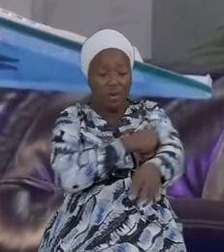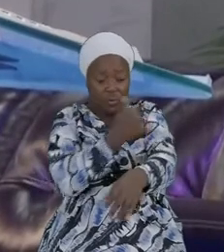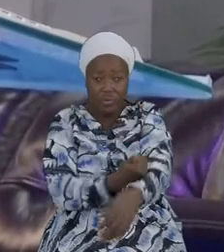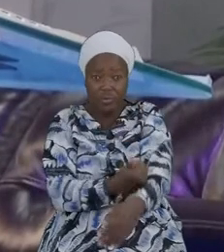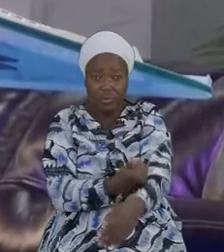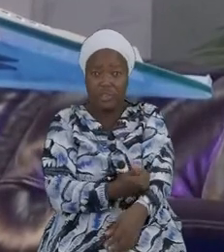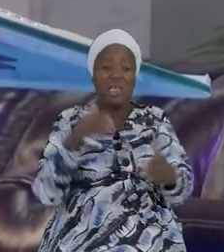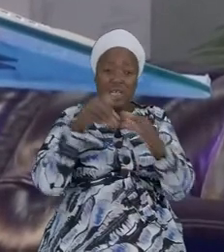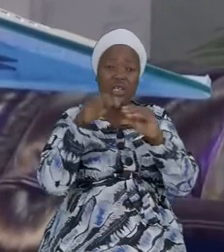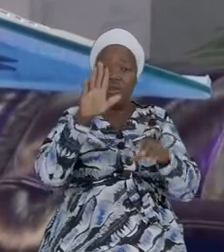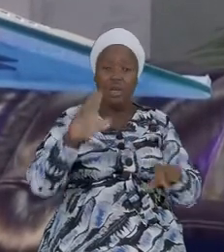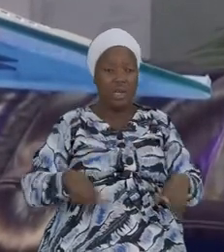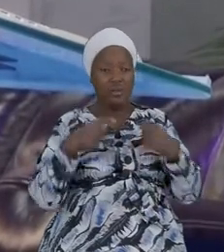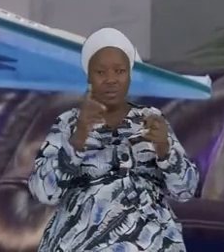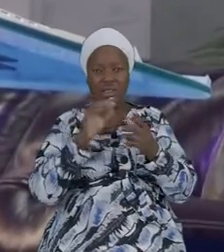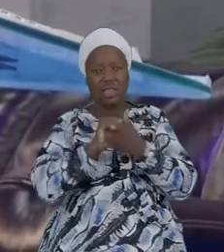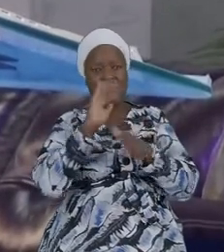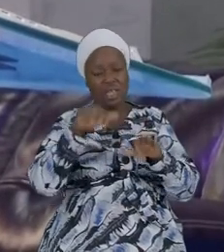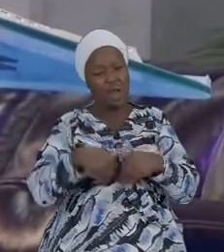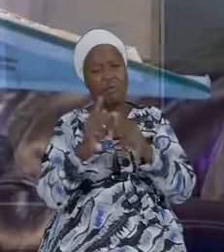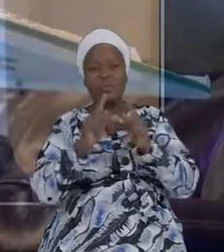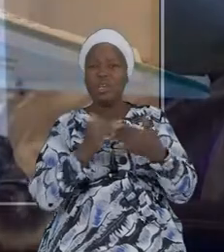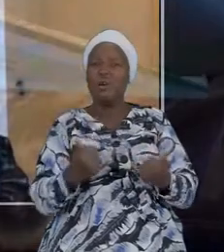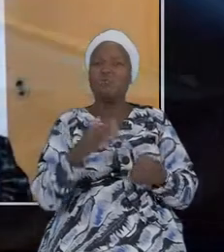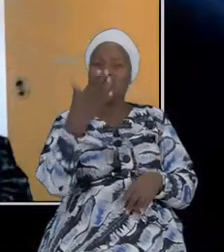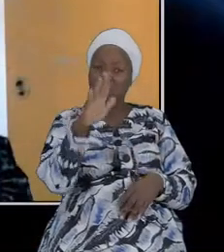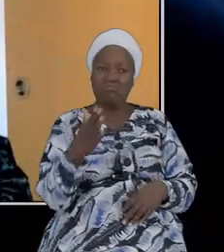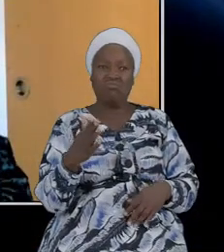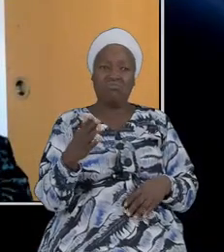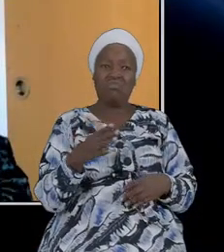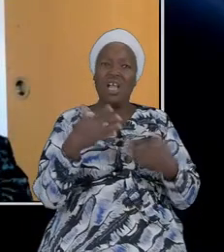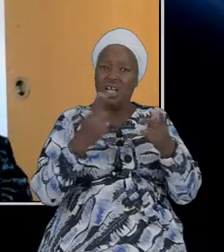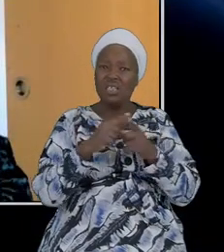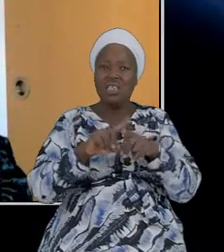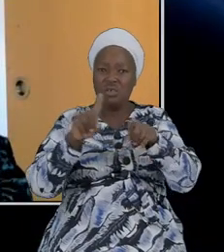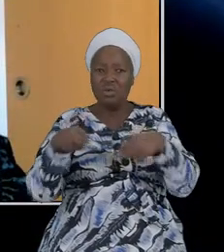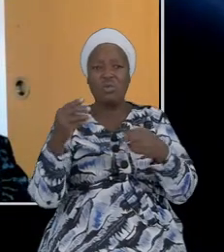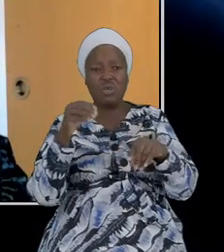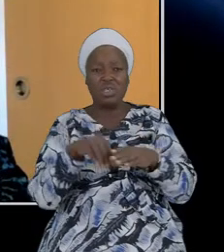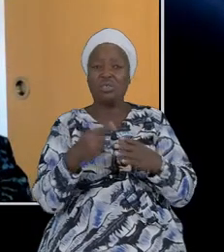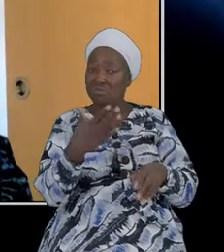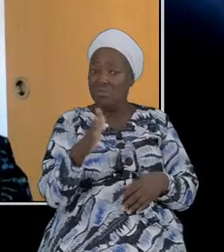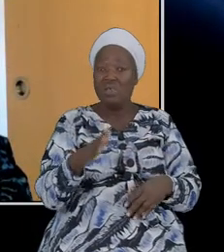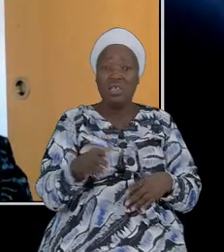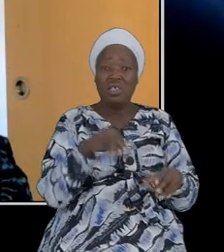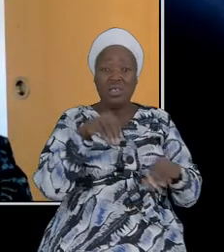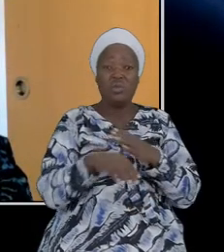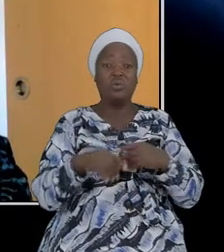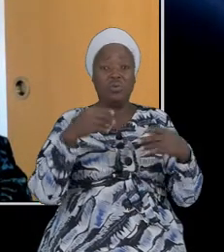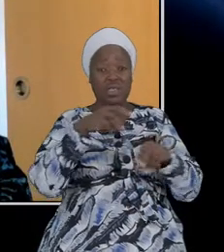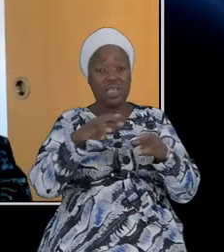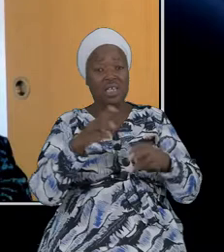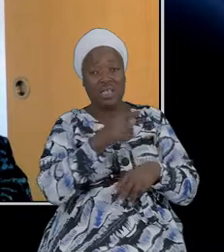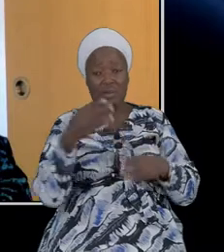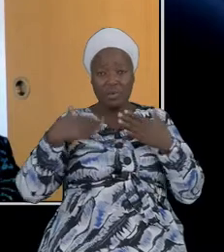authority in your life. That's how people compromise. They might compromise into selling their body into sinfulness.